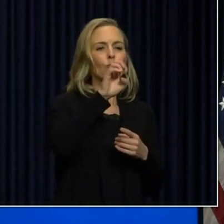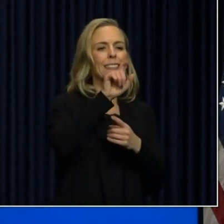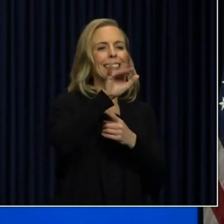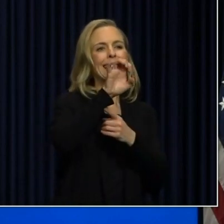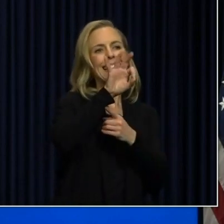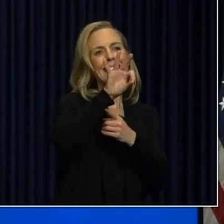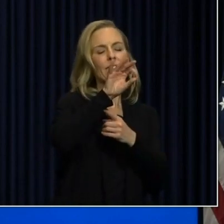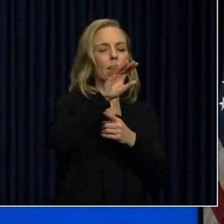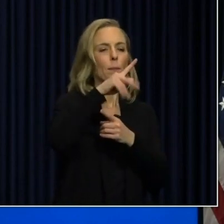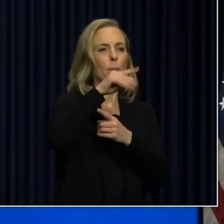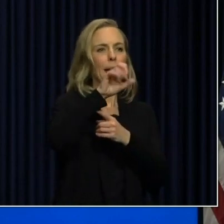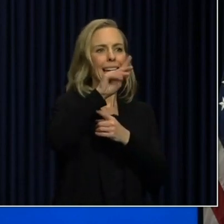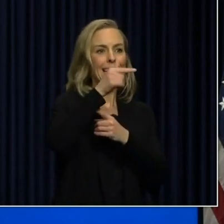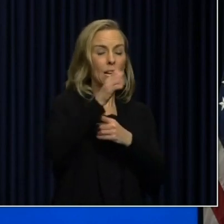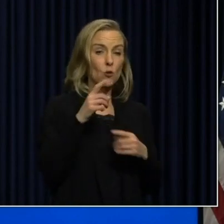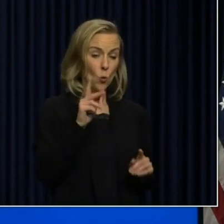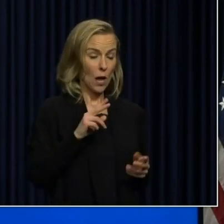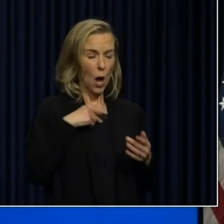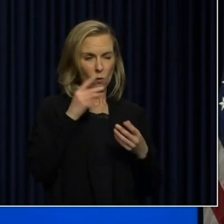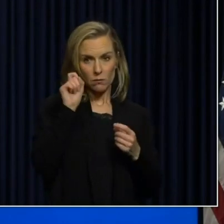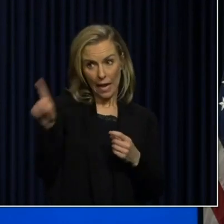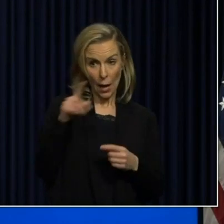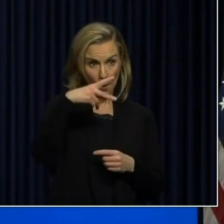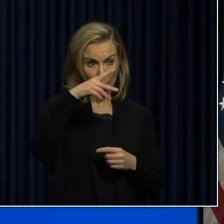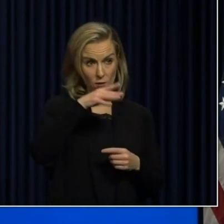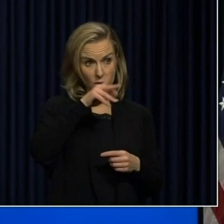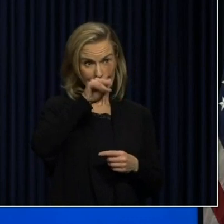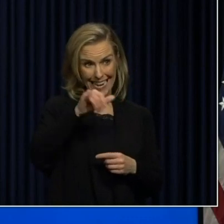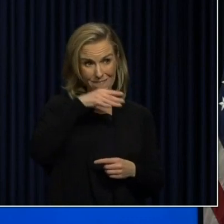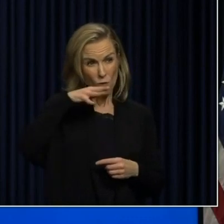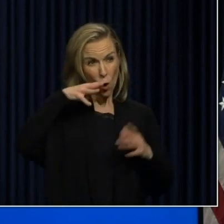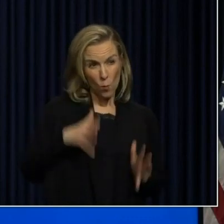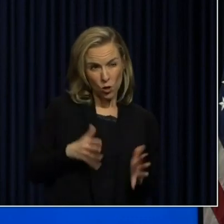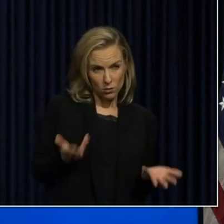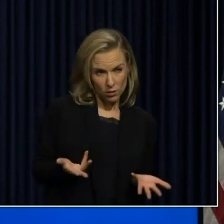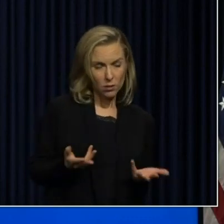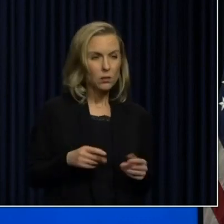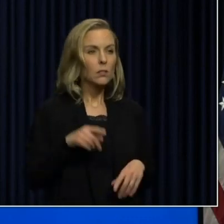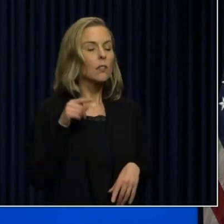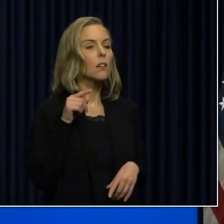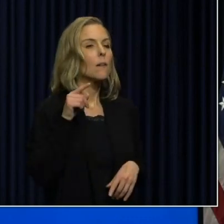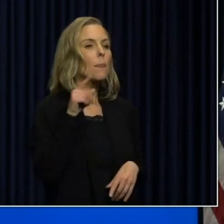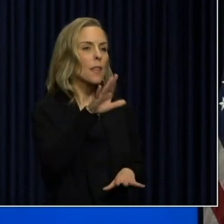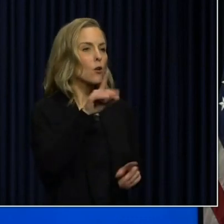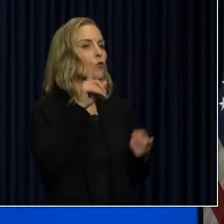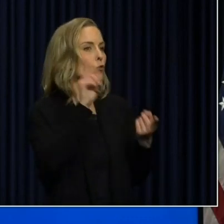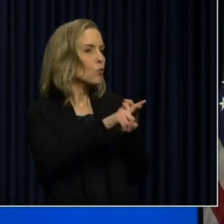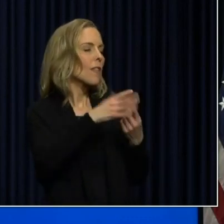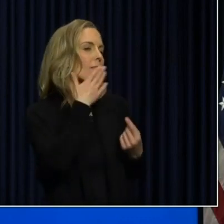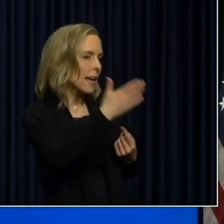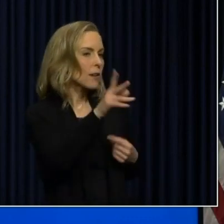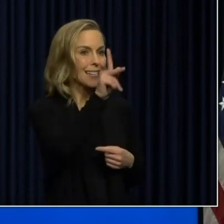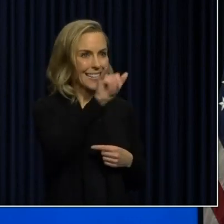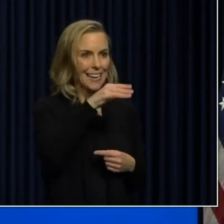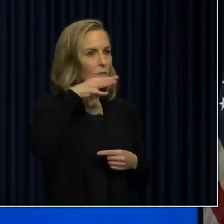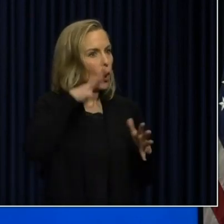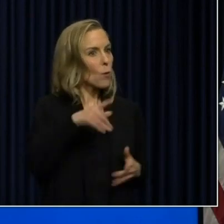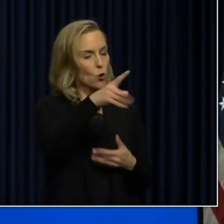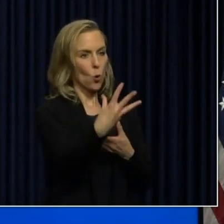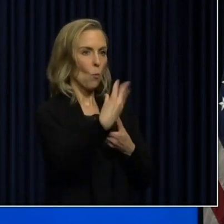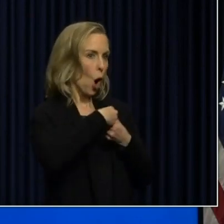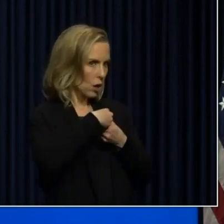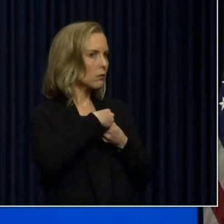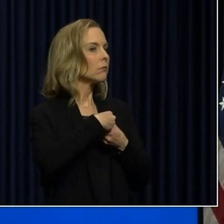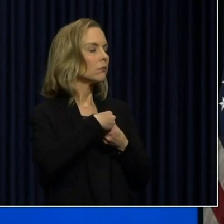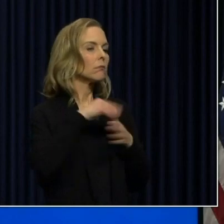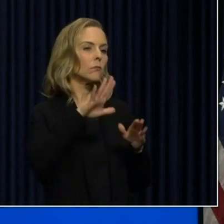to Kentucky farmers who are working really hard to keep us fed? To Kentucky farmers, thank you. You are a part of what we're now calling